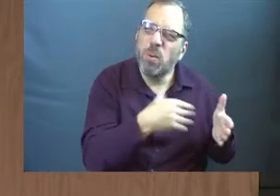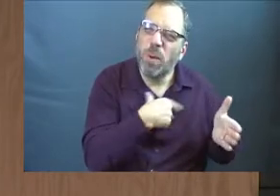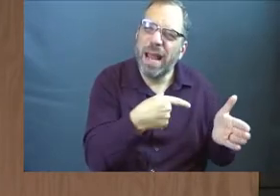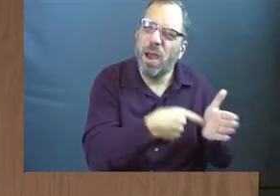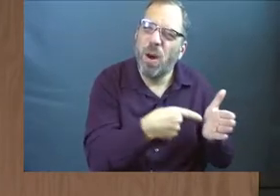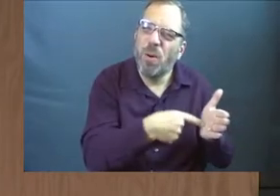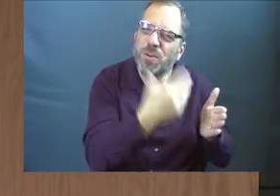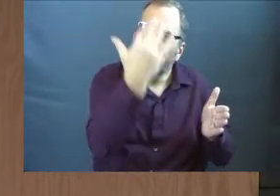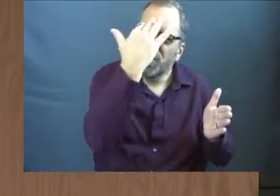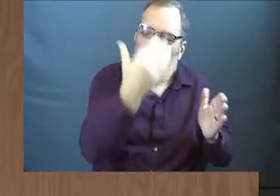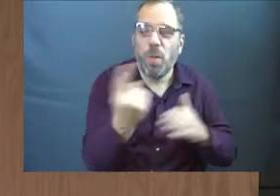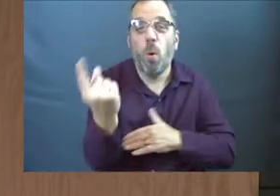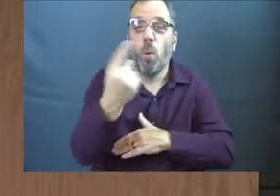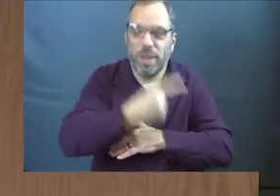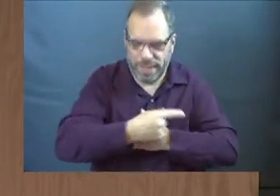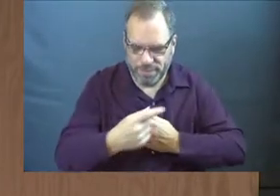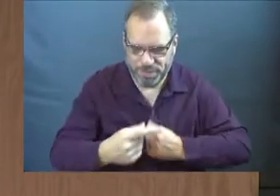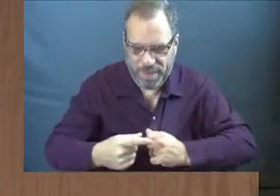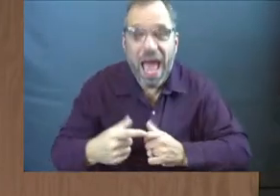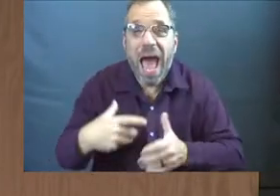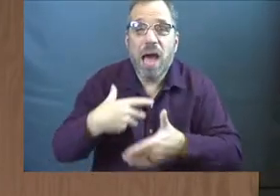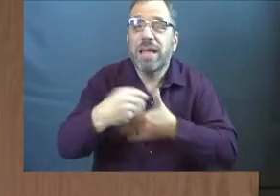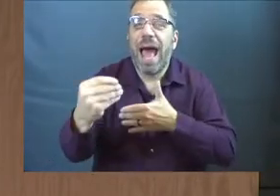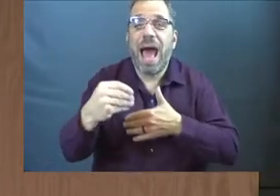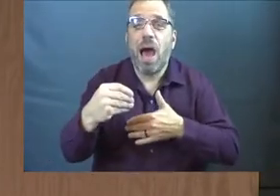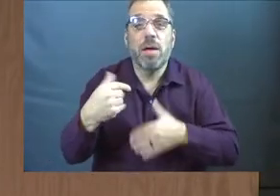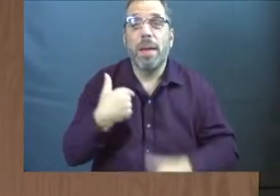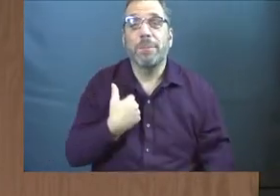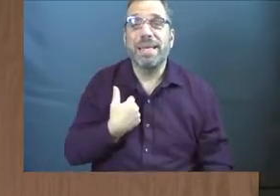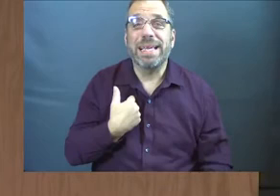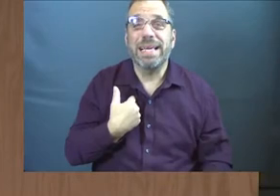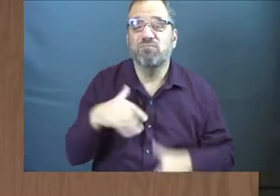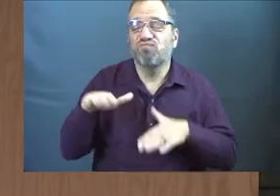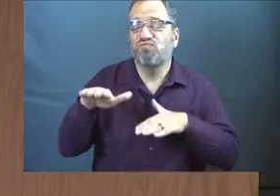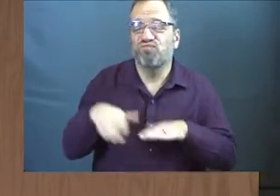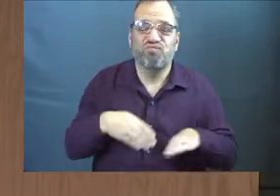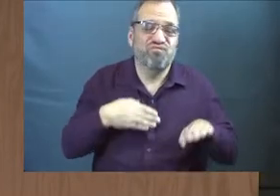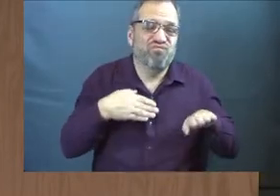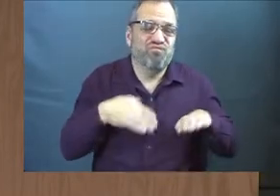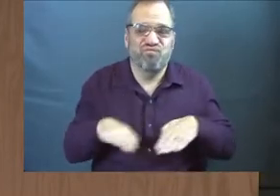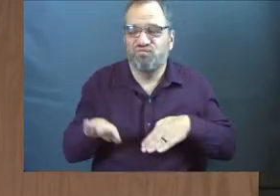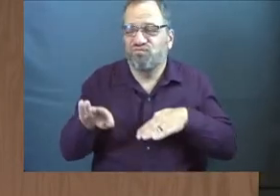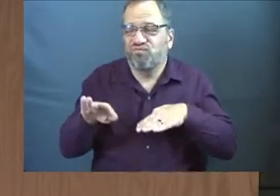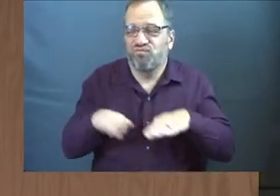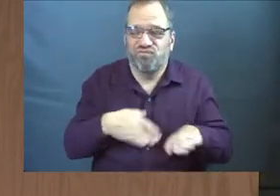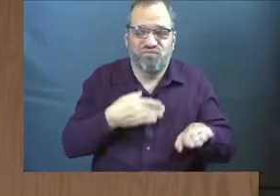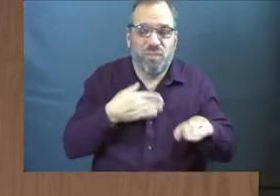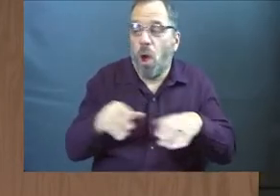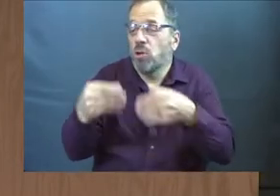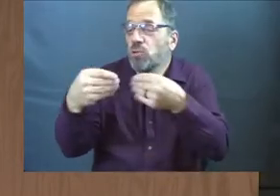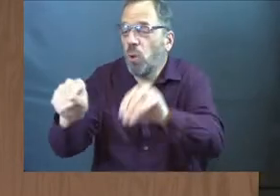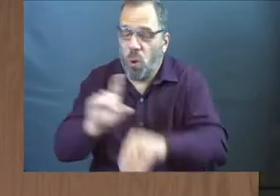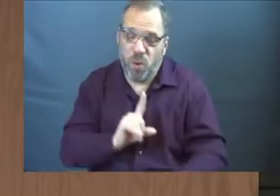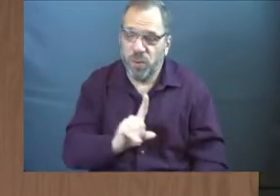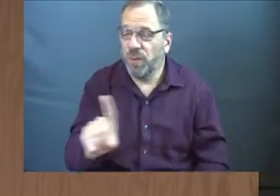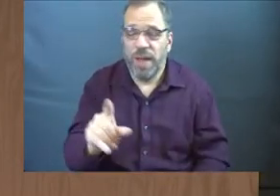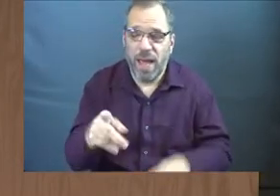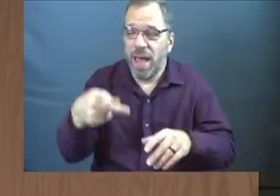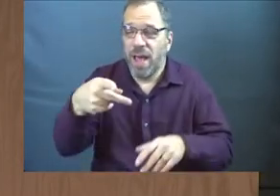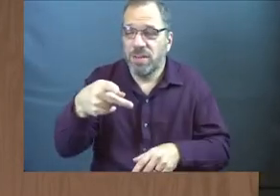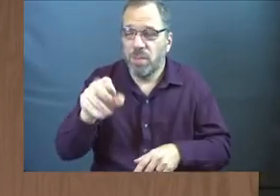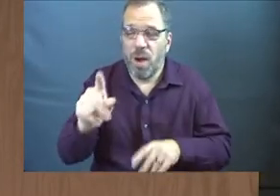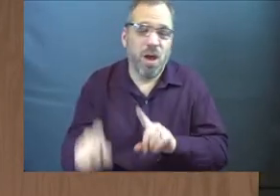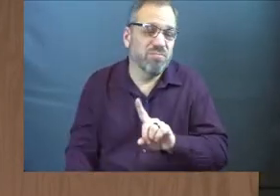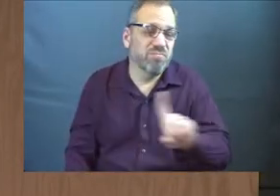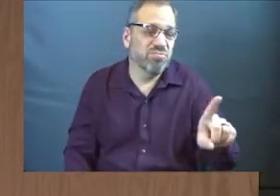And I remember this one day came, and I was out, and I was just walking. And I used to, like, walk to the store, and I used to walk to the park and just